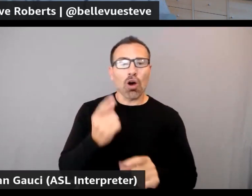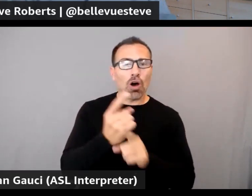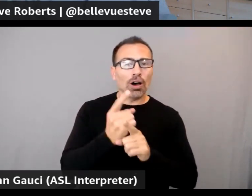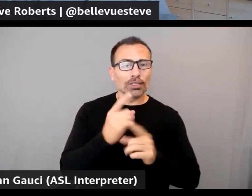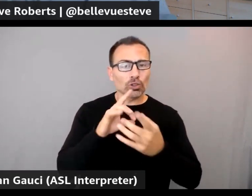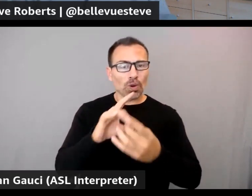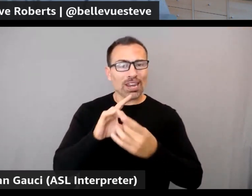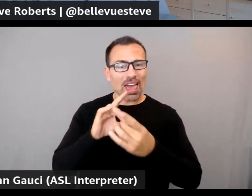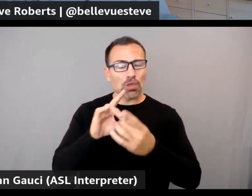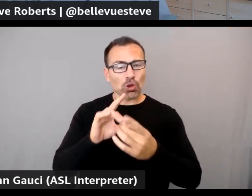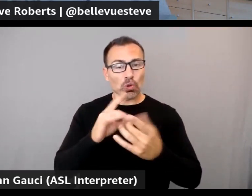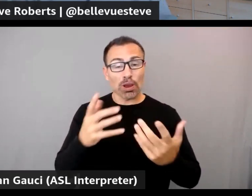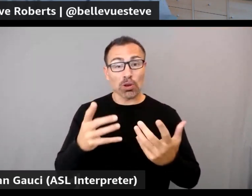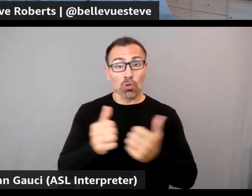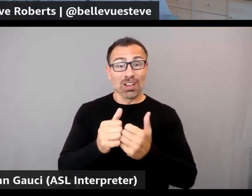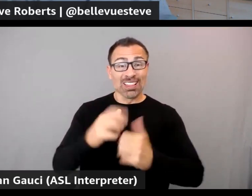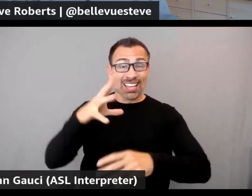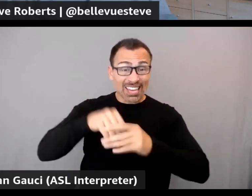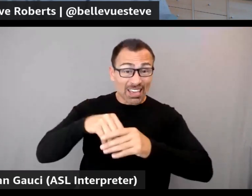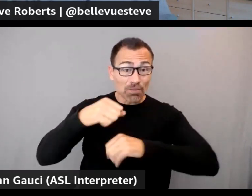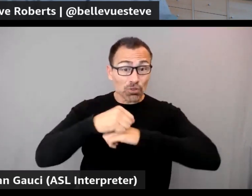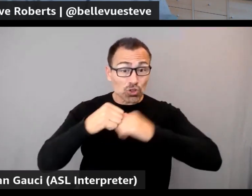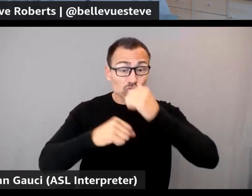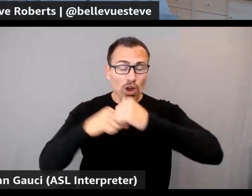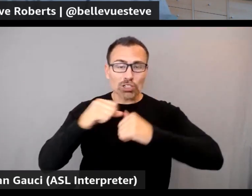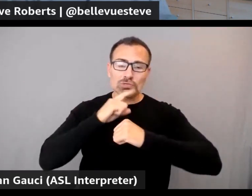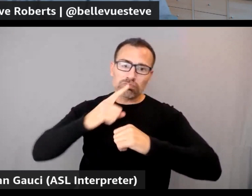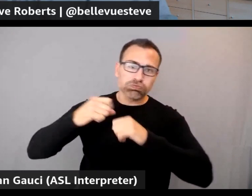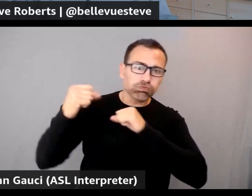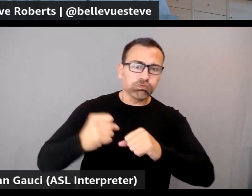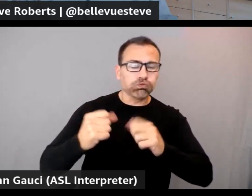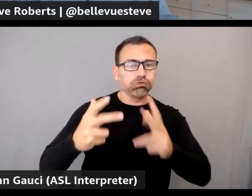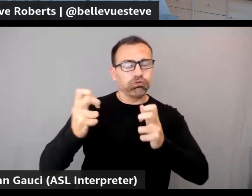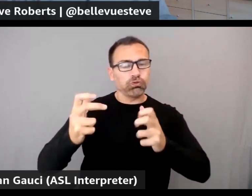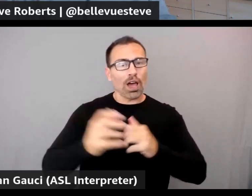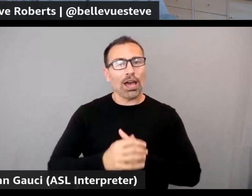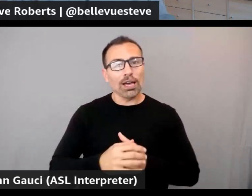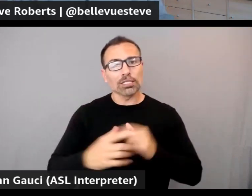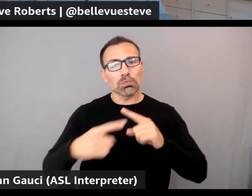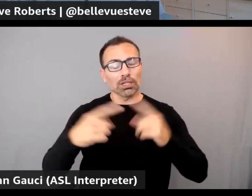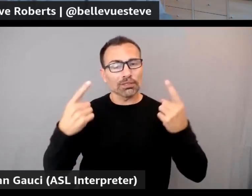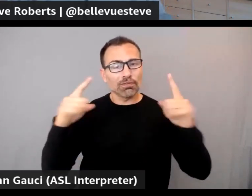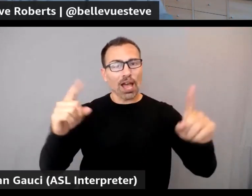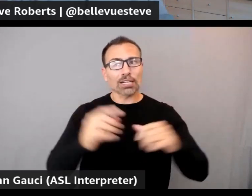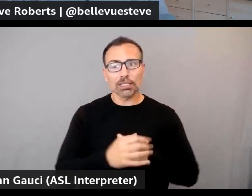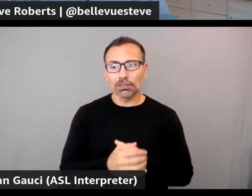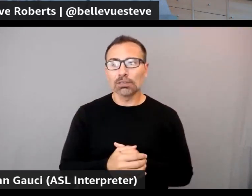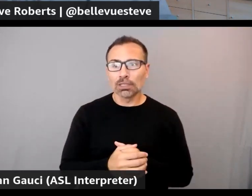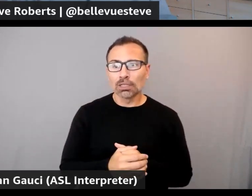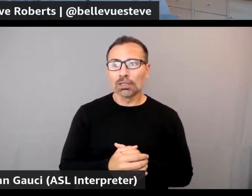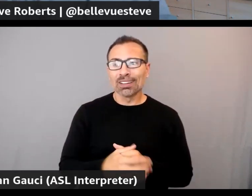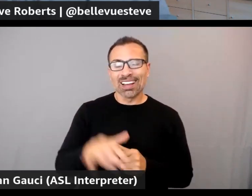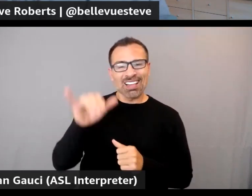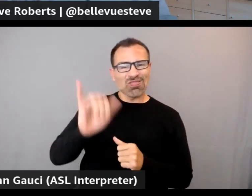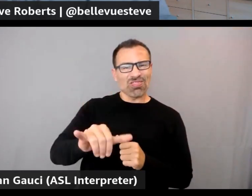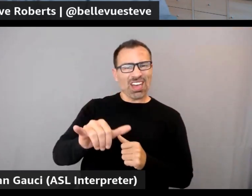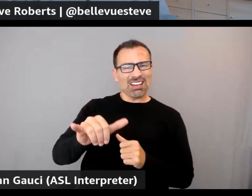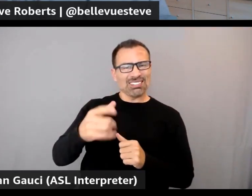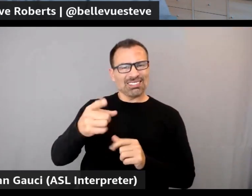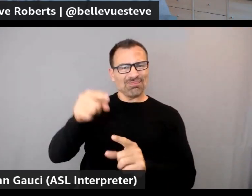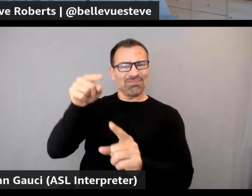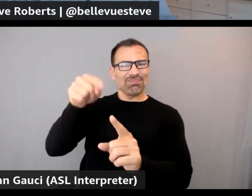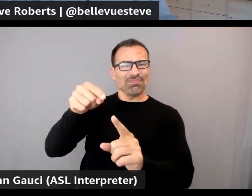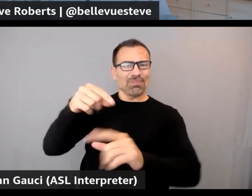fast infrastructure and cost-effective infrastructure to run their training. So that's the base of